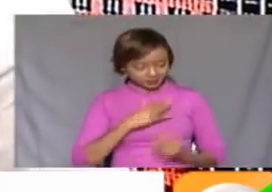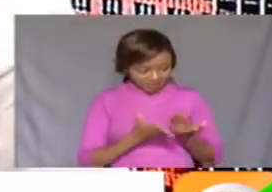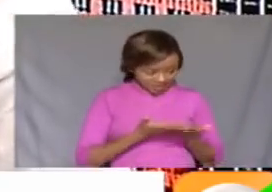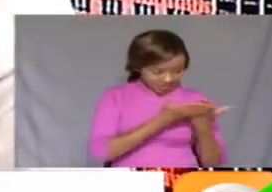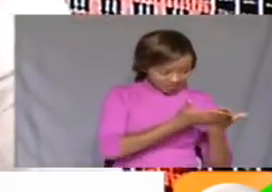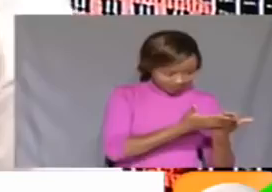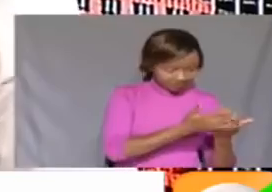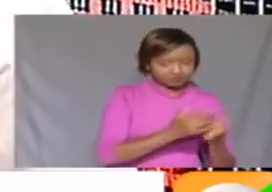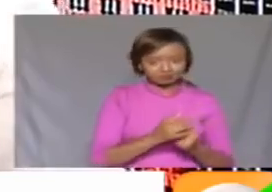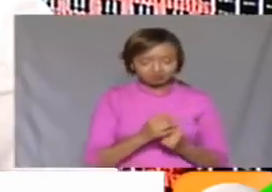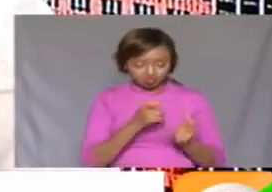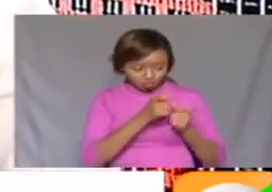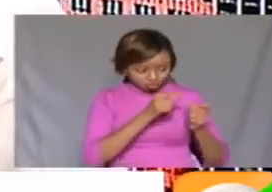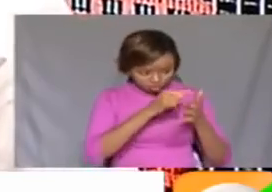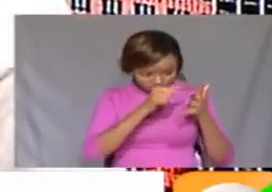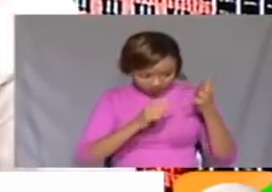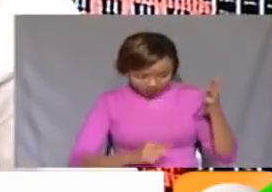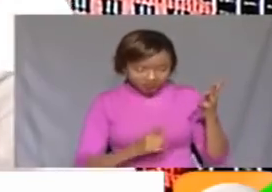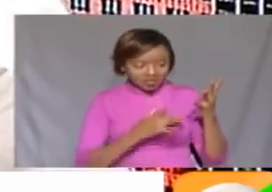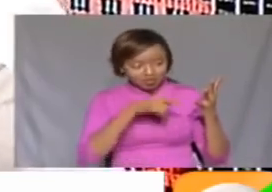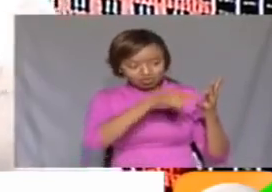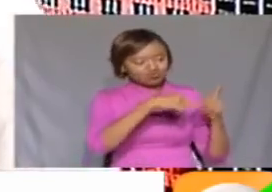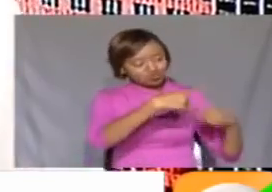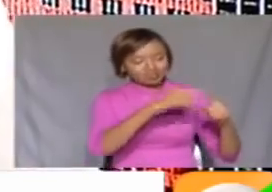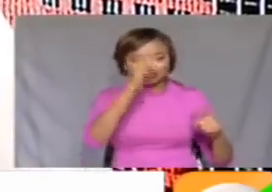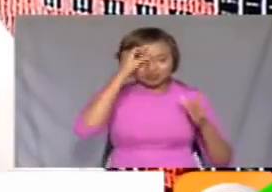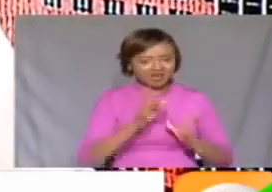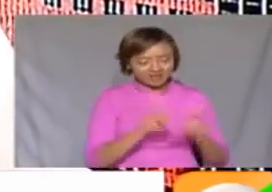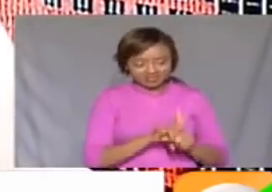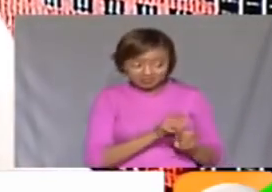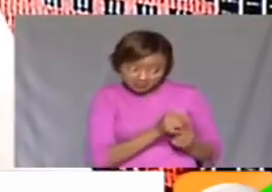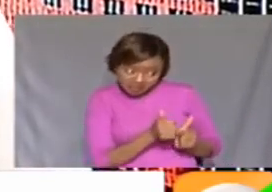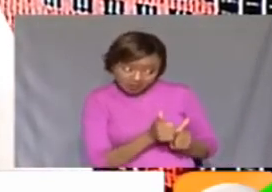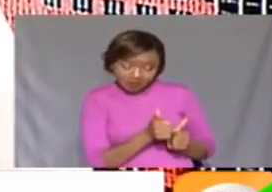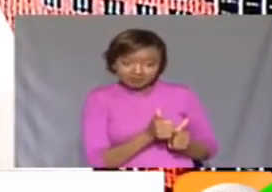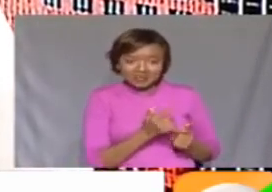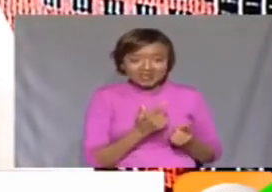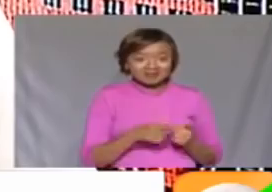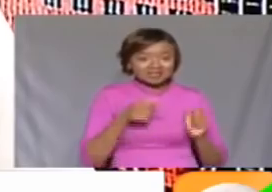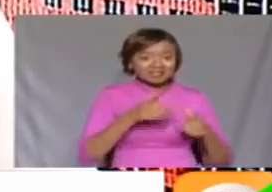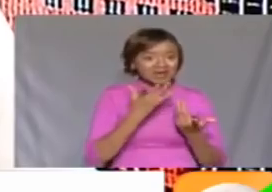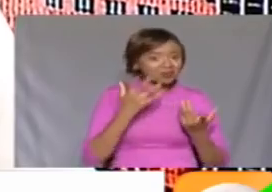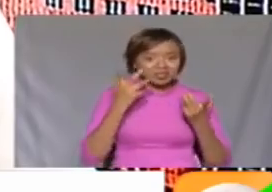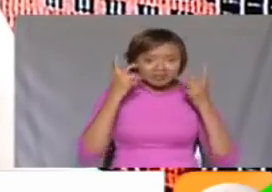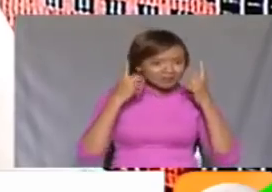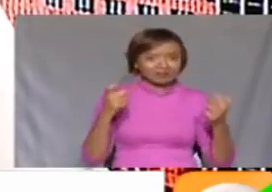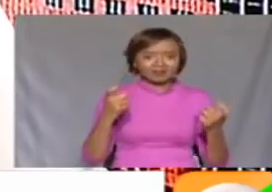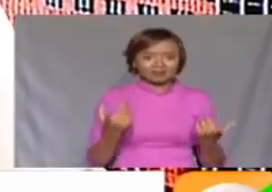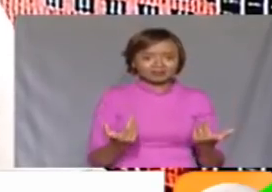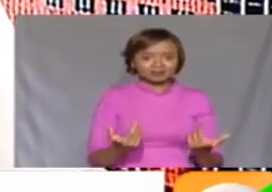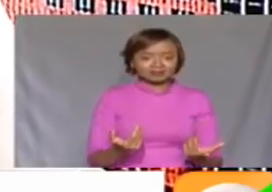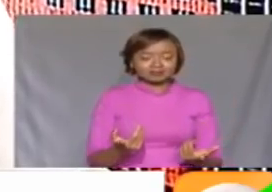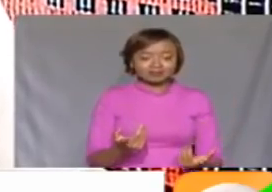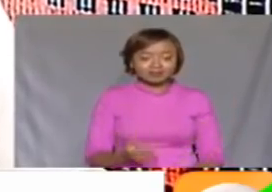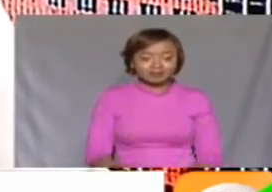functions. We take control of these functions, and you remain governor. Remember very well the chronological flow of events. At